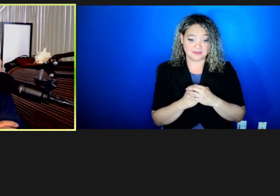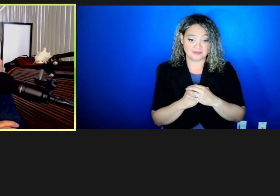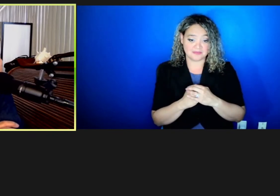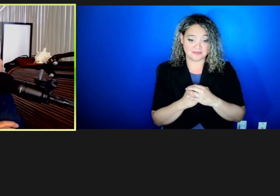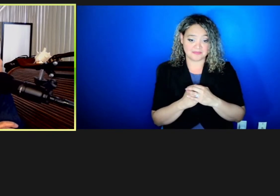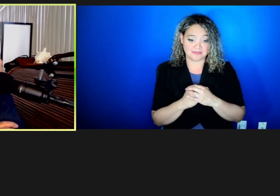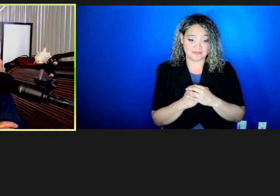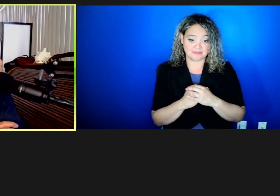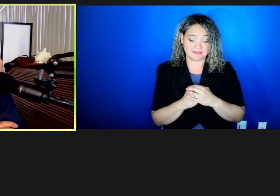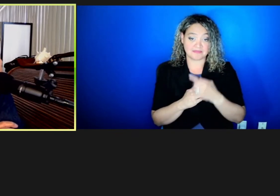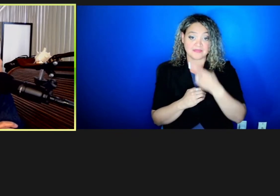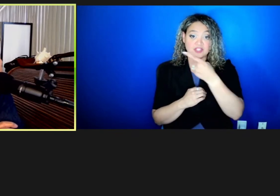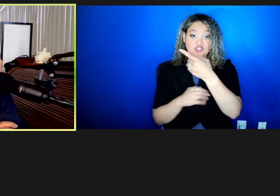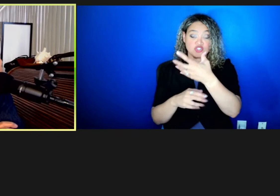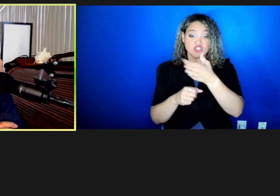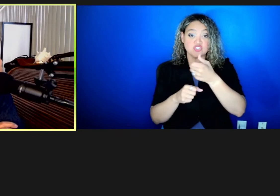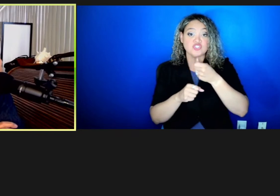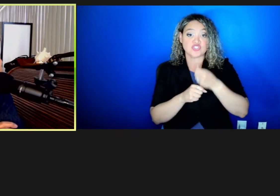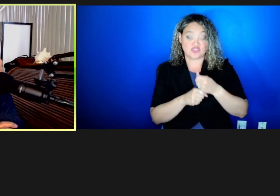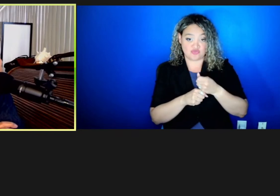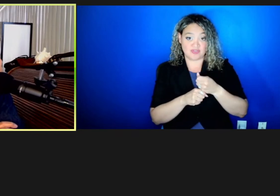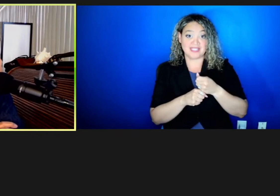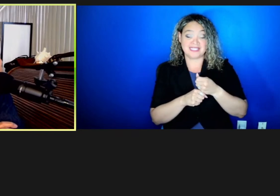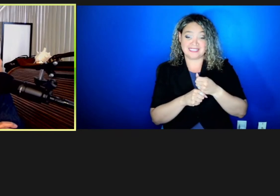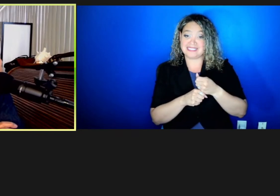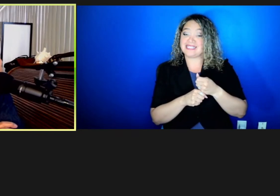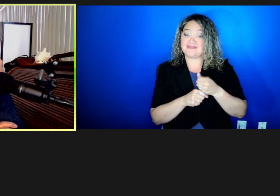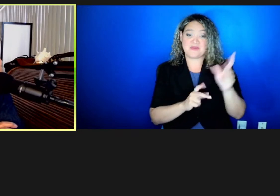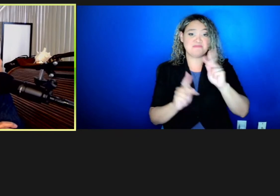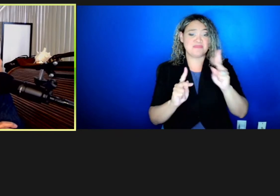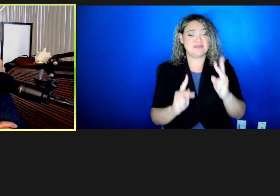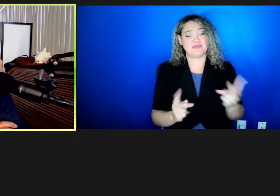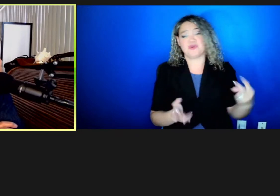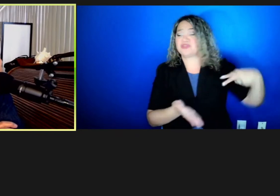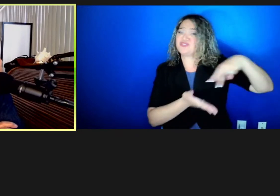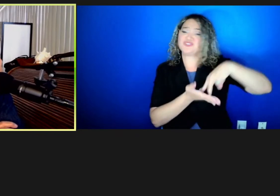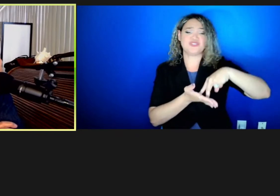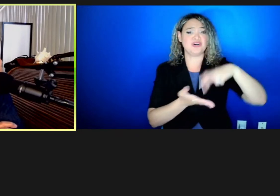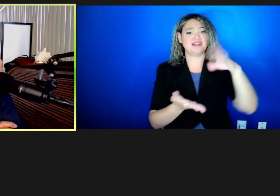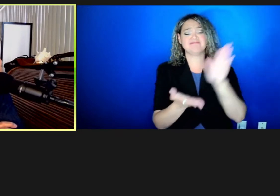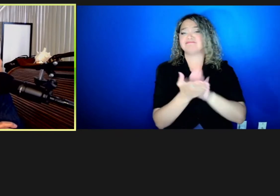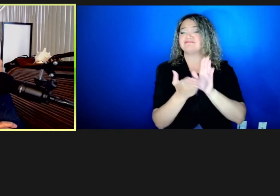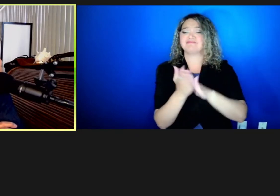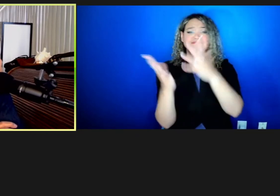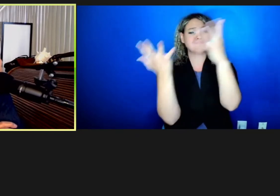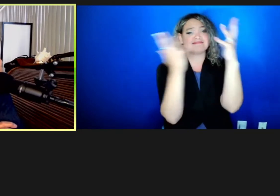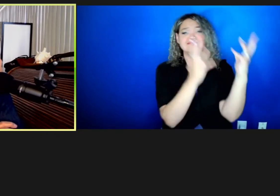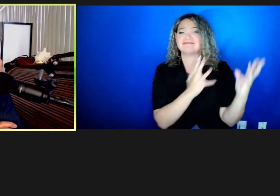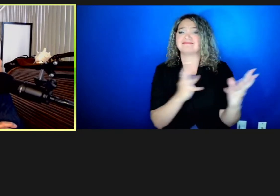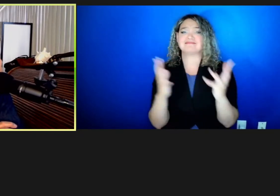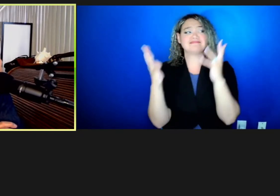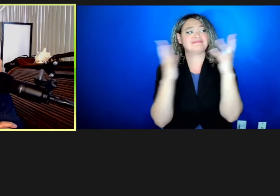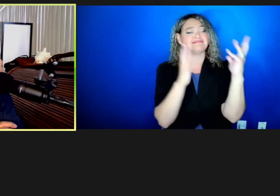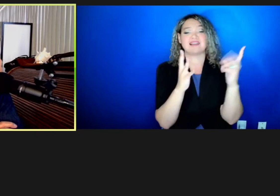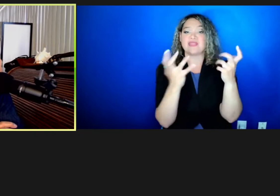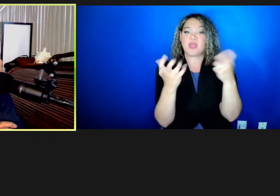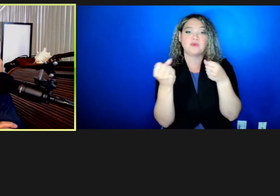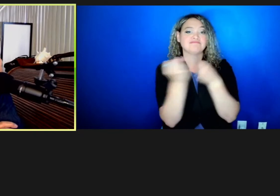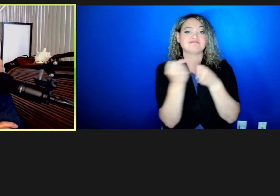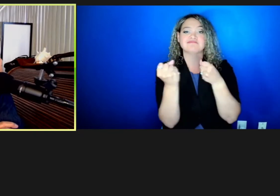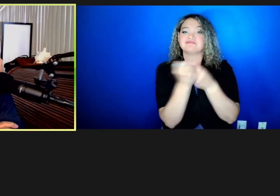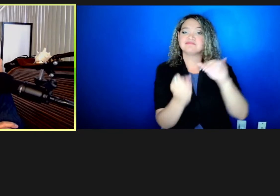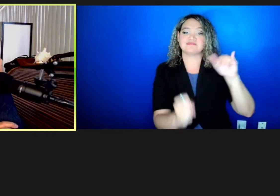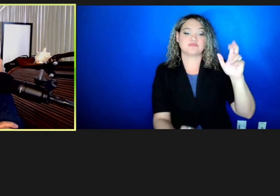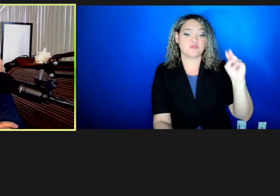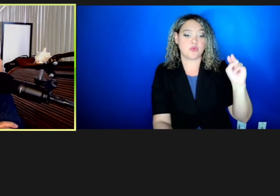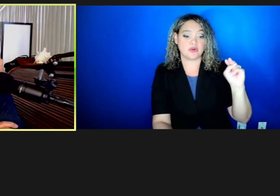She received a prolonged standing ovation from the audience that had shown up to express their support.